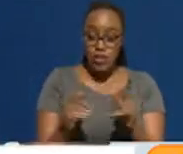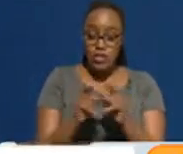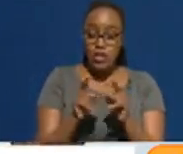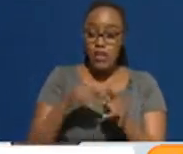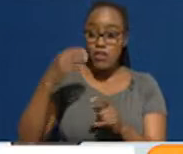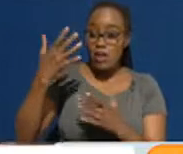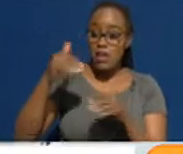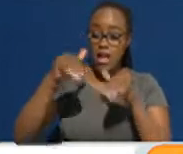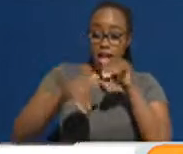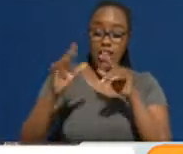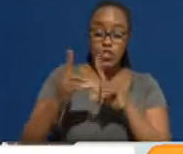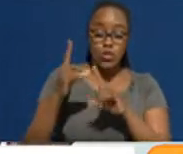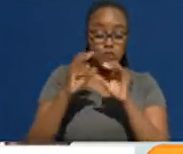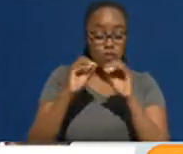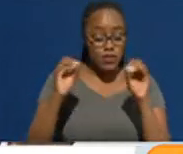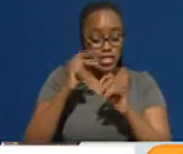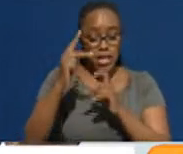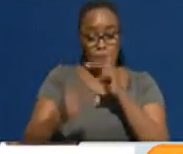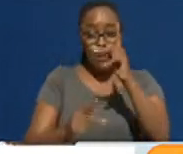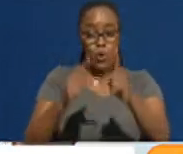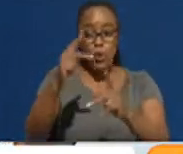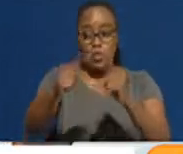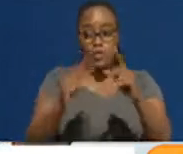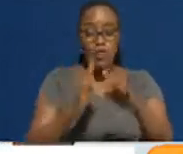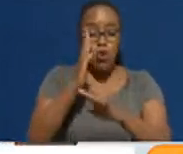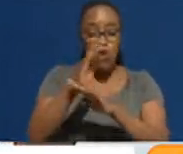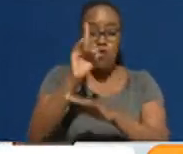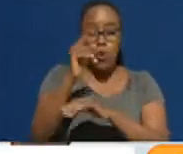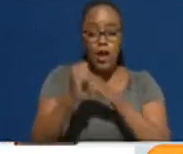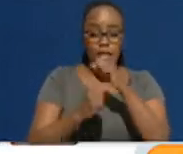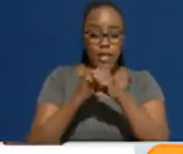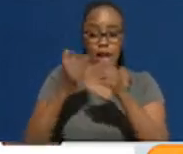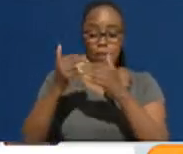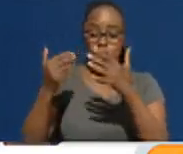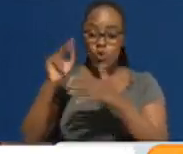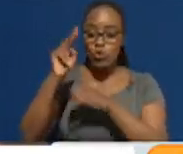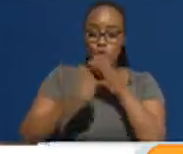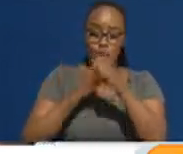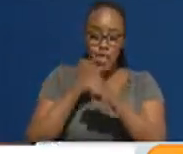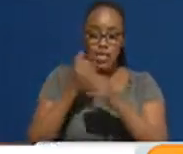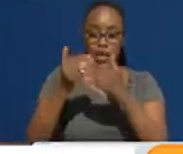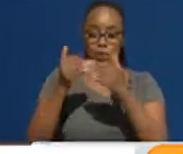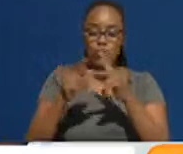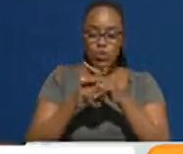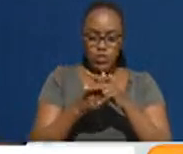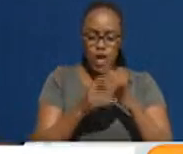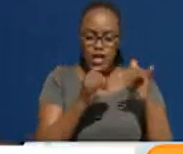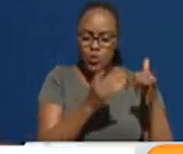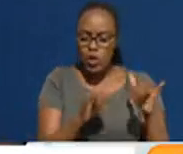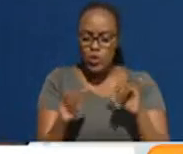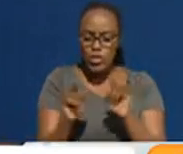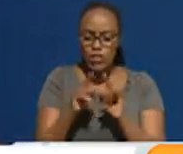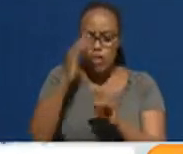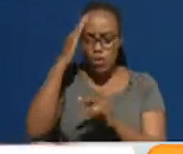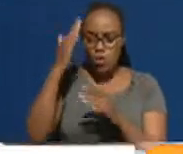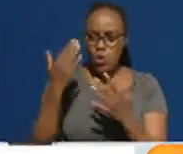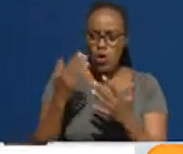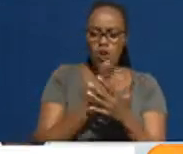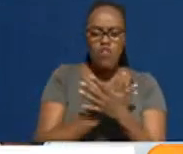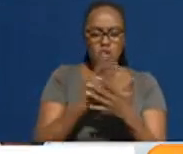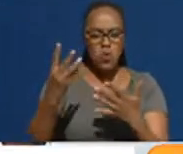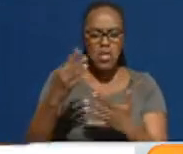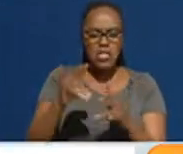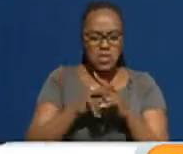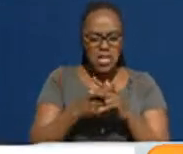is not a date. It's an event. So more than a year before, or 2 years, you start testing that we know where our ballots are. Not